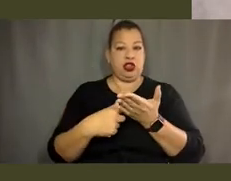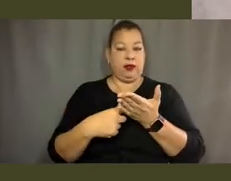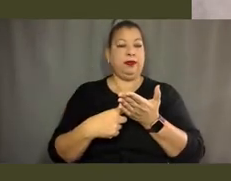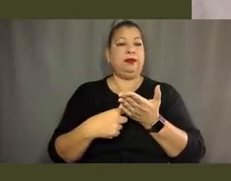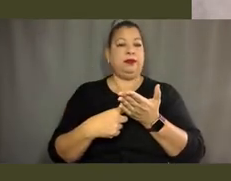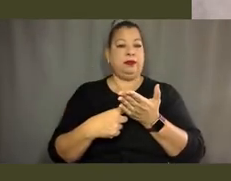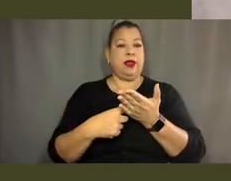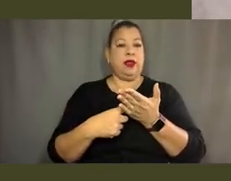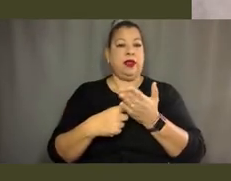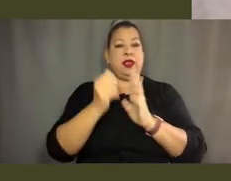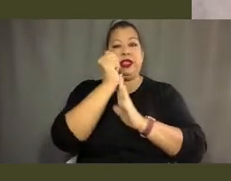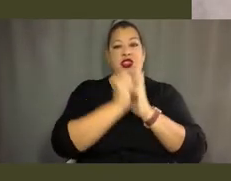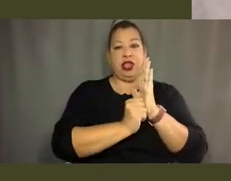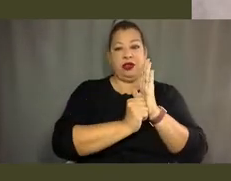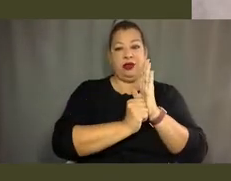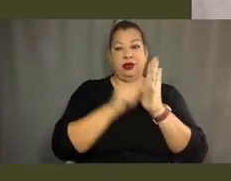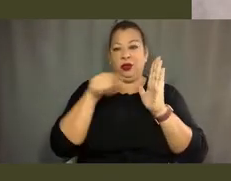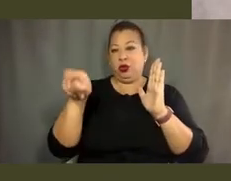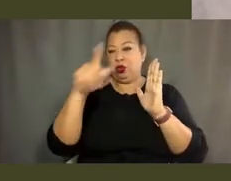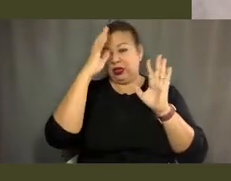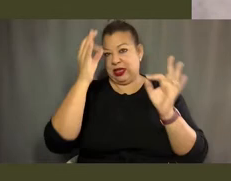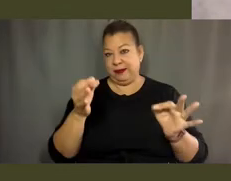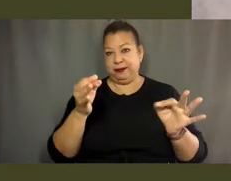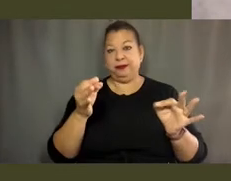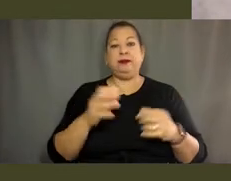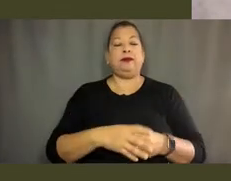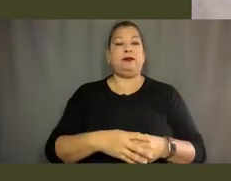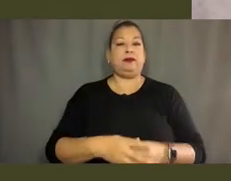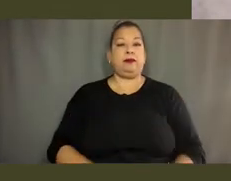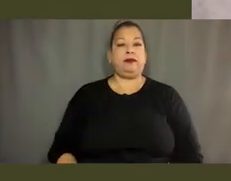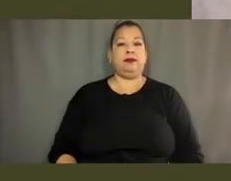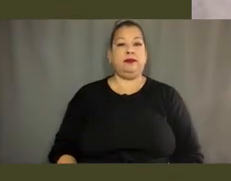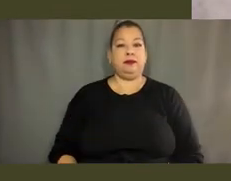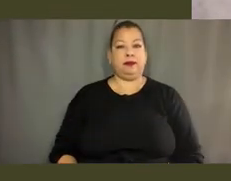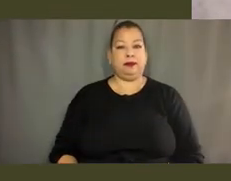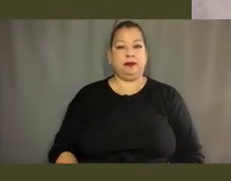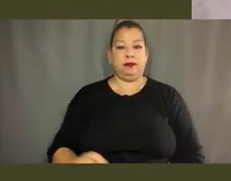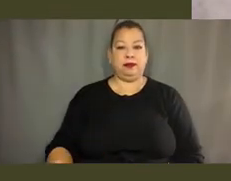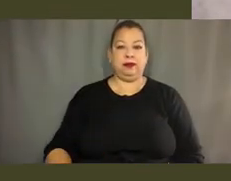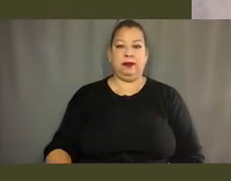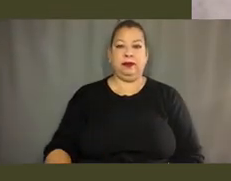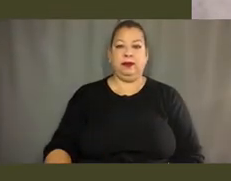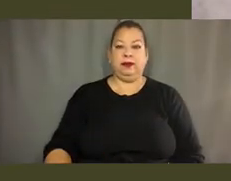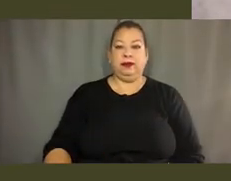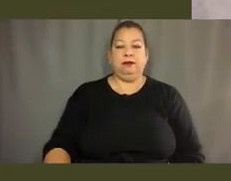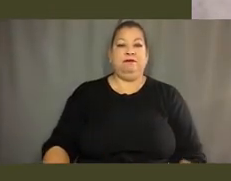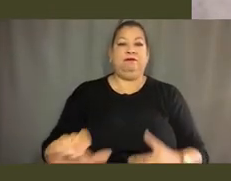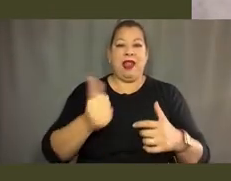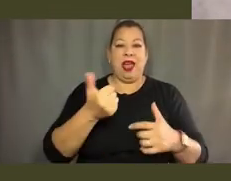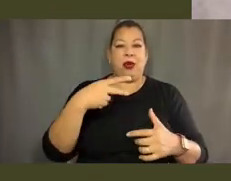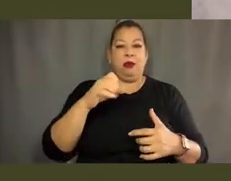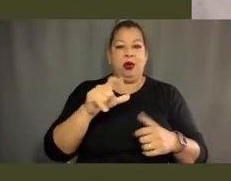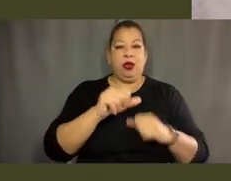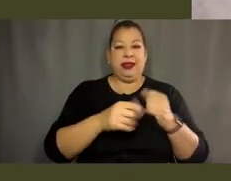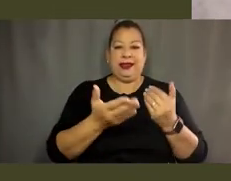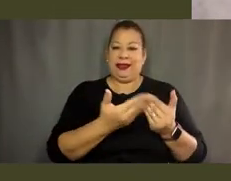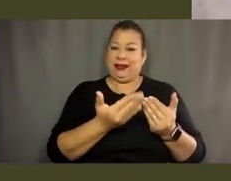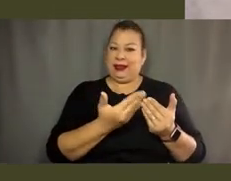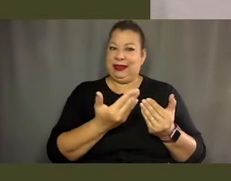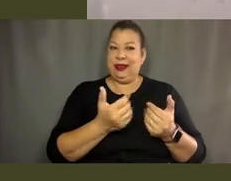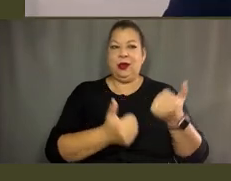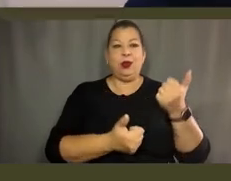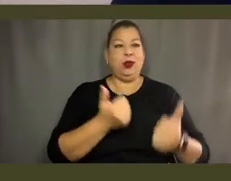in your hands. And so to do that, I'm afraid we're back with another poll. This one's a very easy one, which is